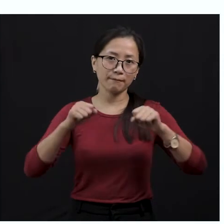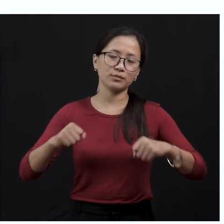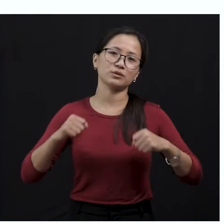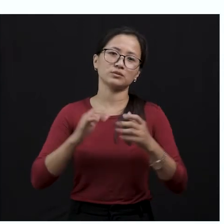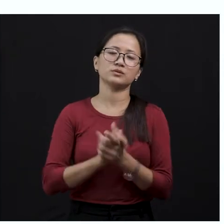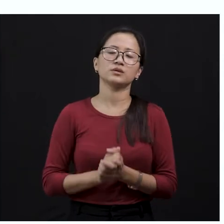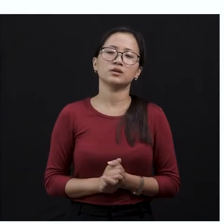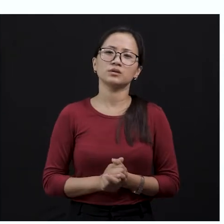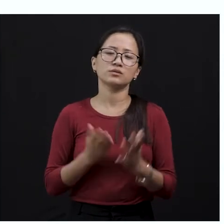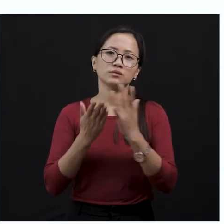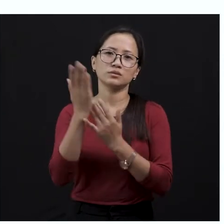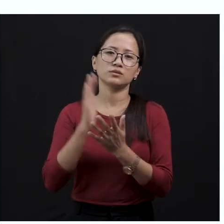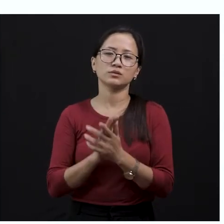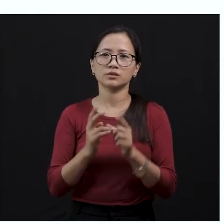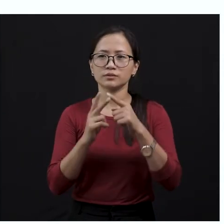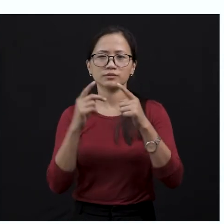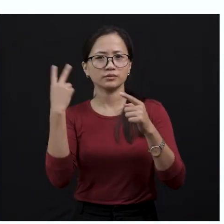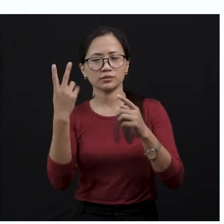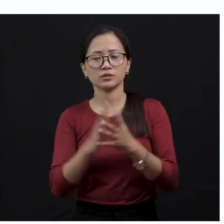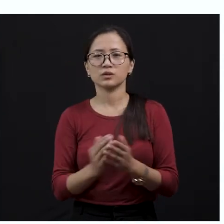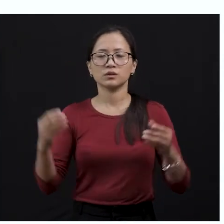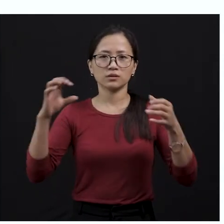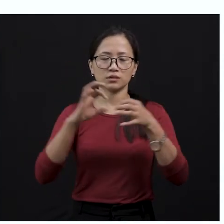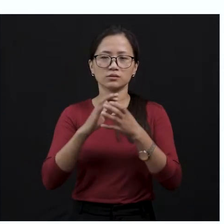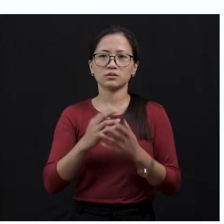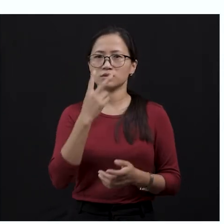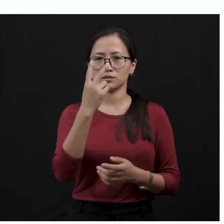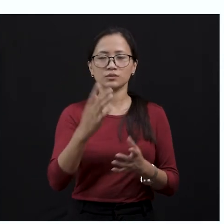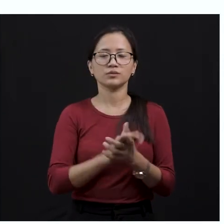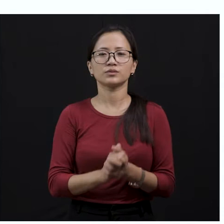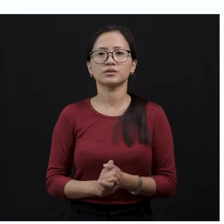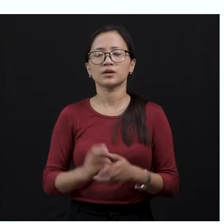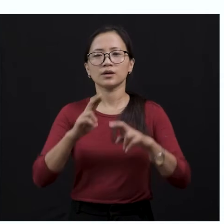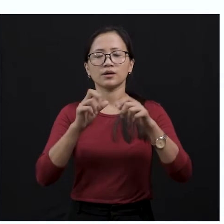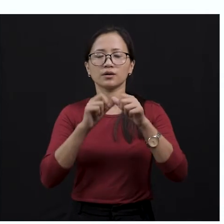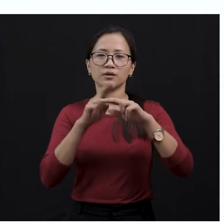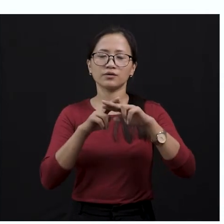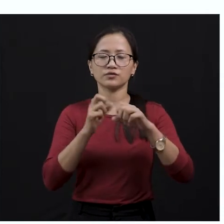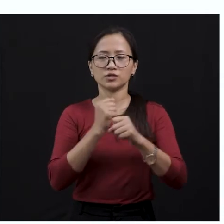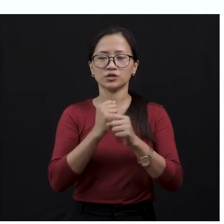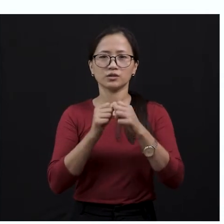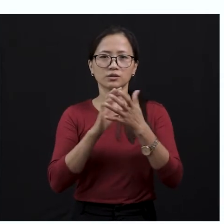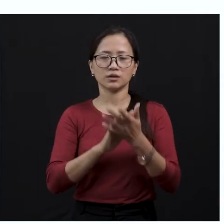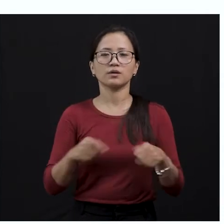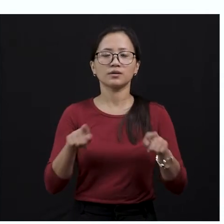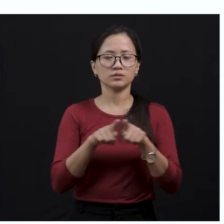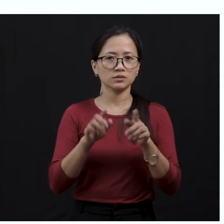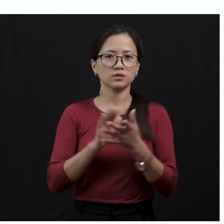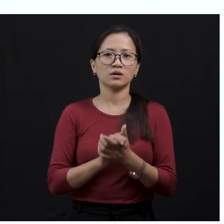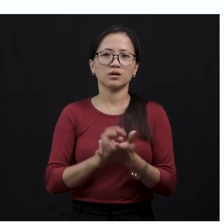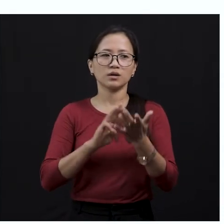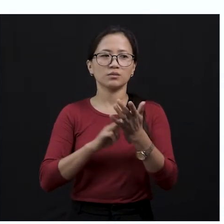this transportation they also came in contact with Afghanistan and the people of Mesopotamia. All